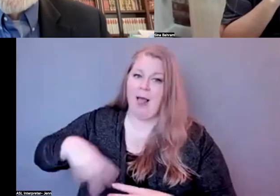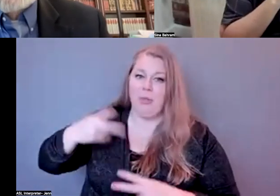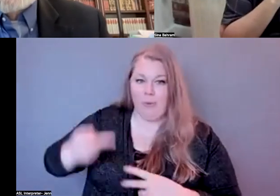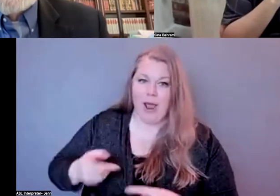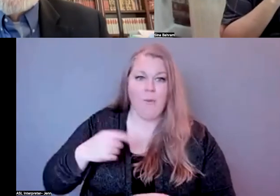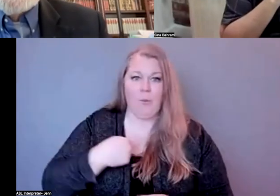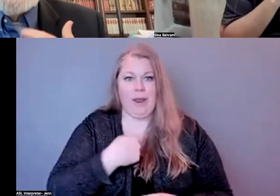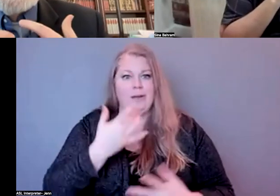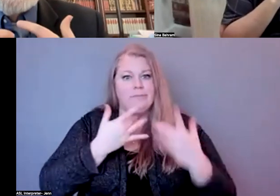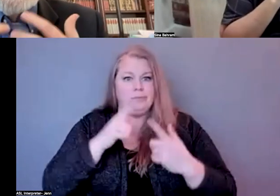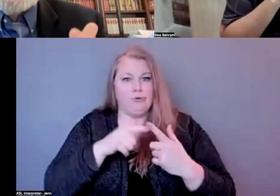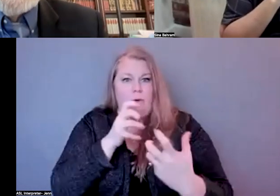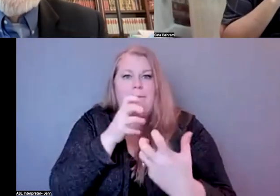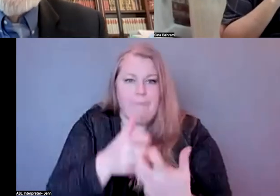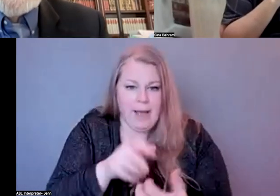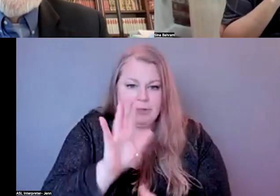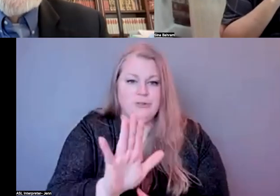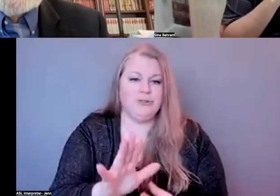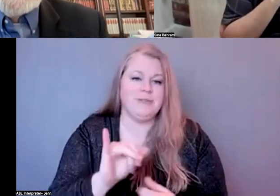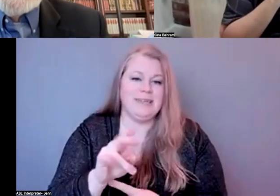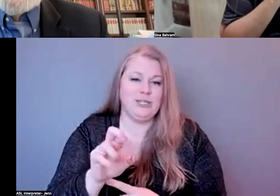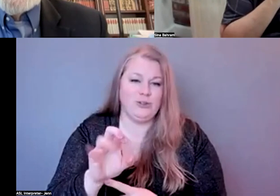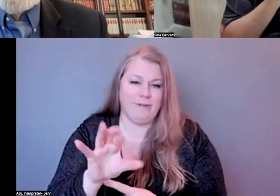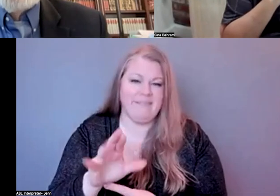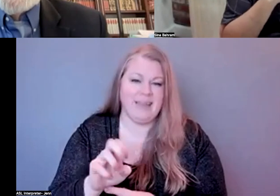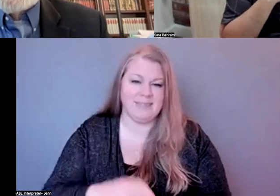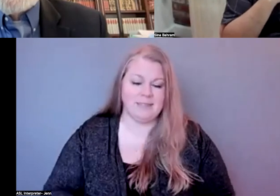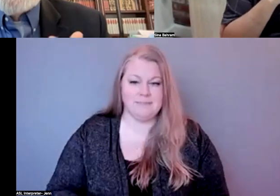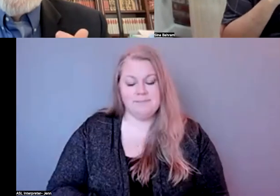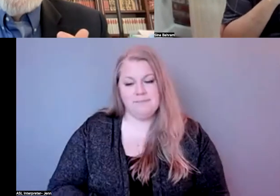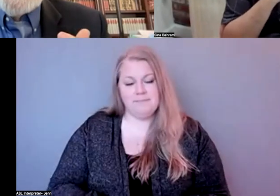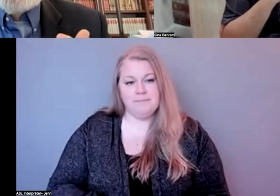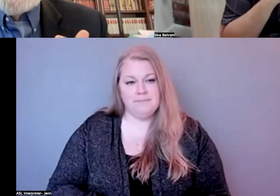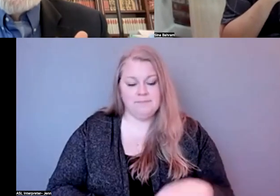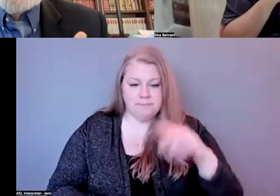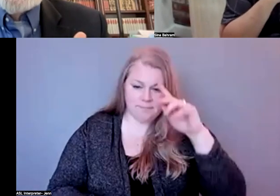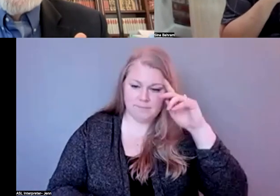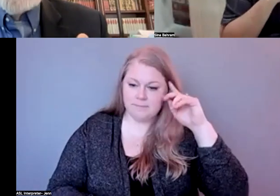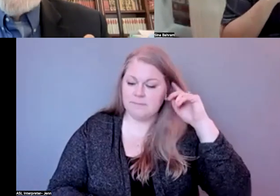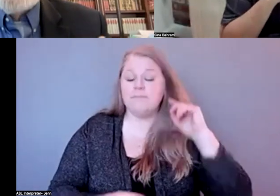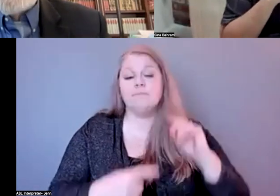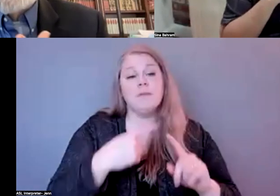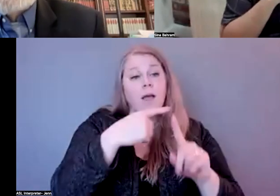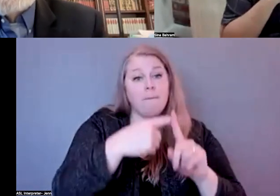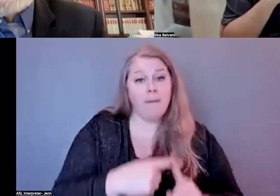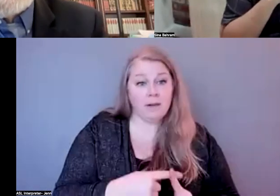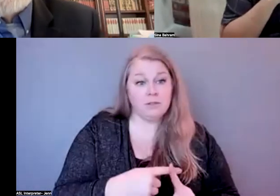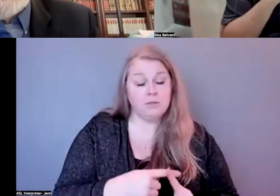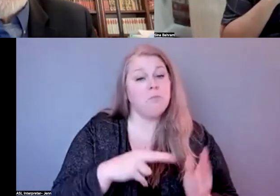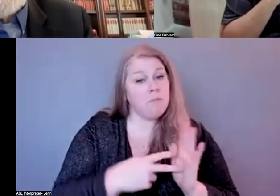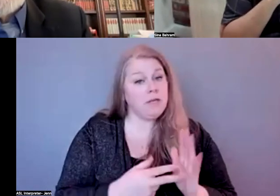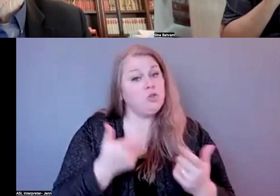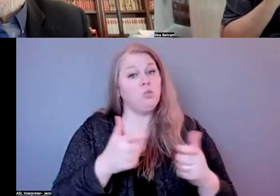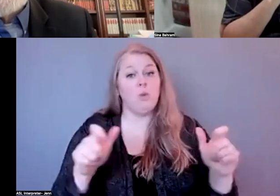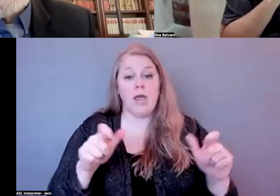to match the interface. So advantages: a greater portion of